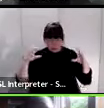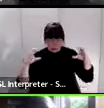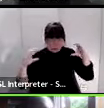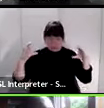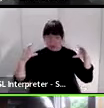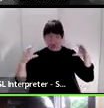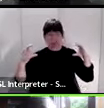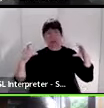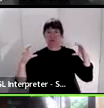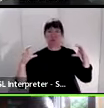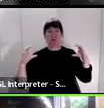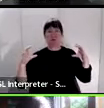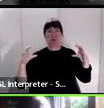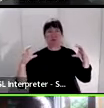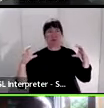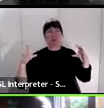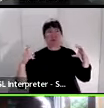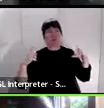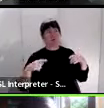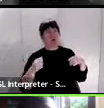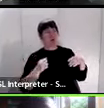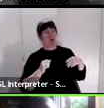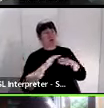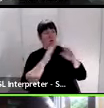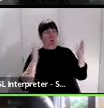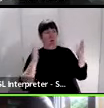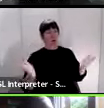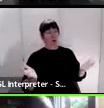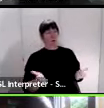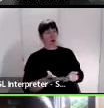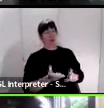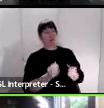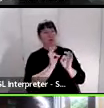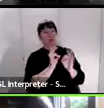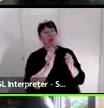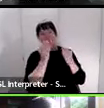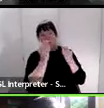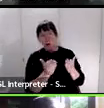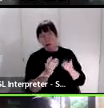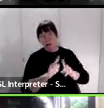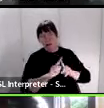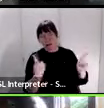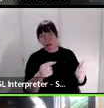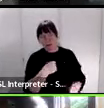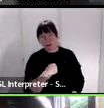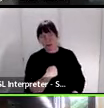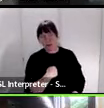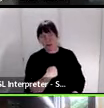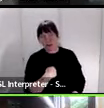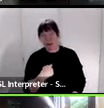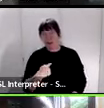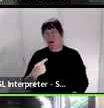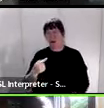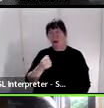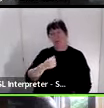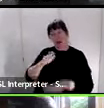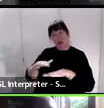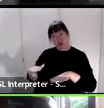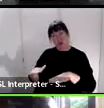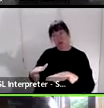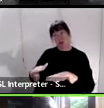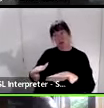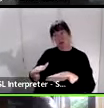go through living in a world that doesn't not acknowledge me, doesn't acknowledge my difference. And my kids are still going through that